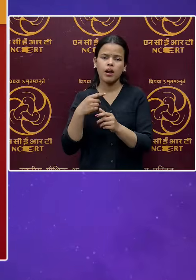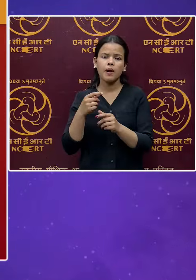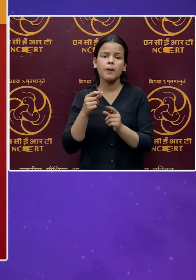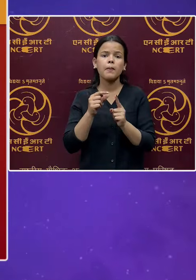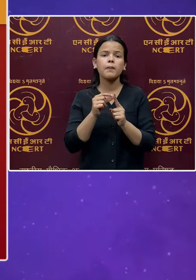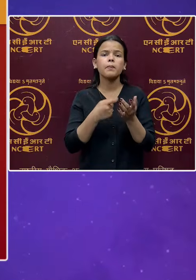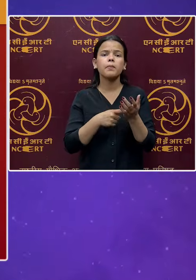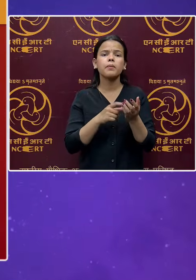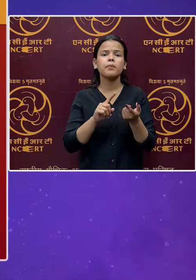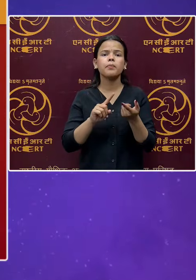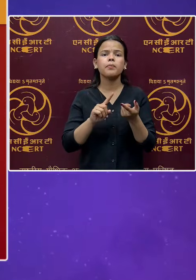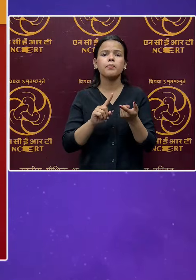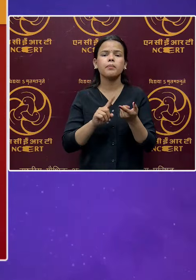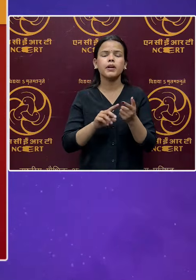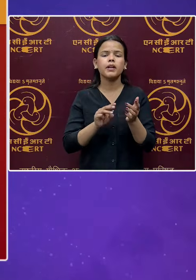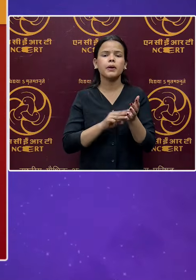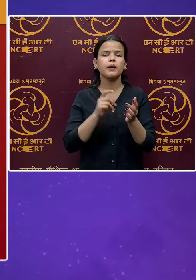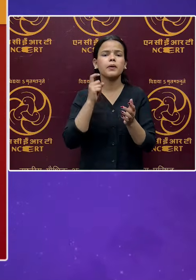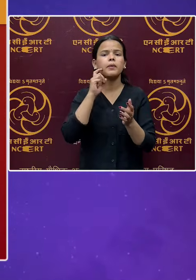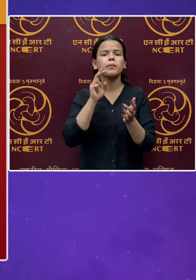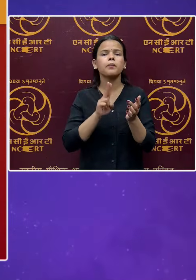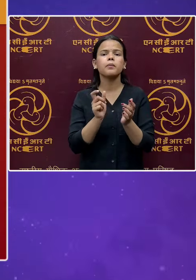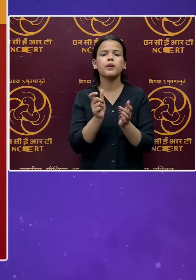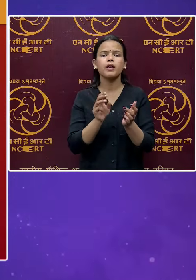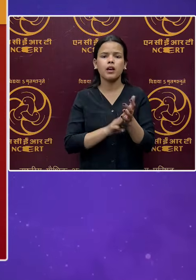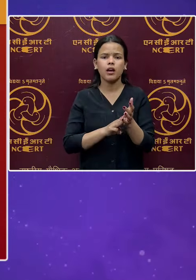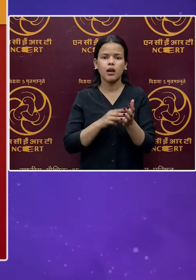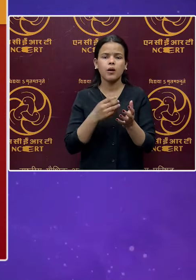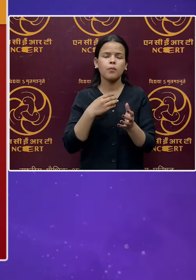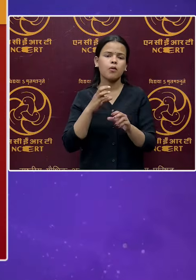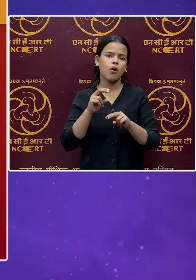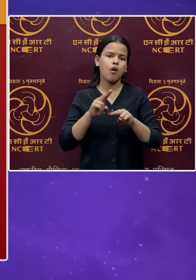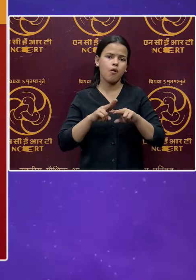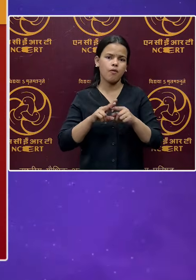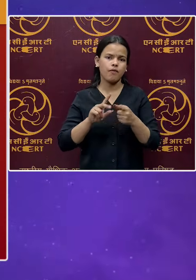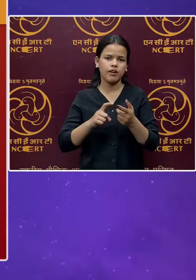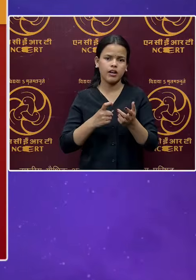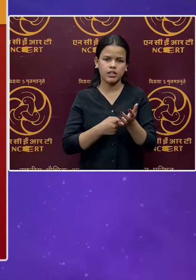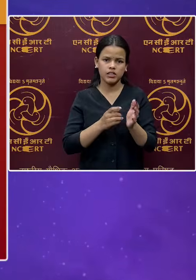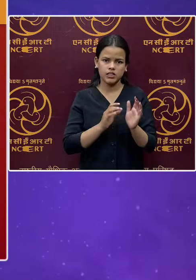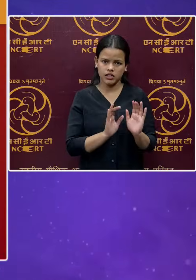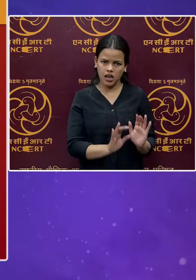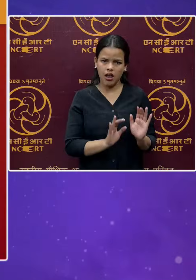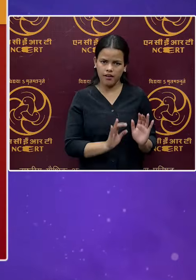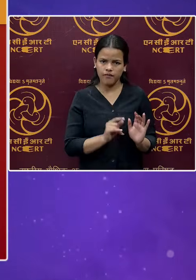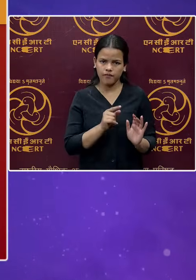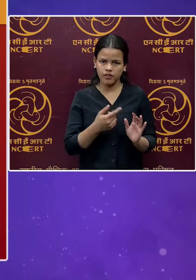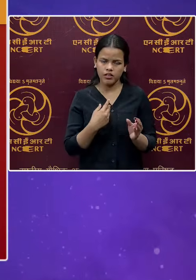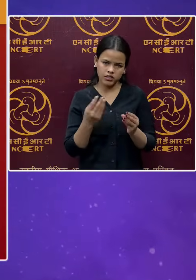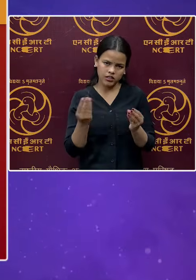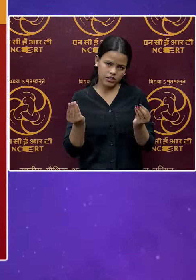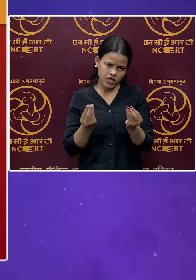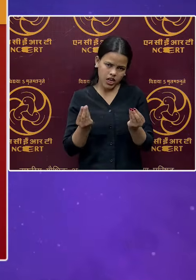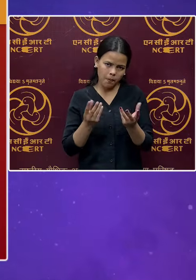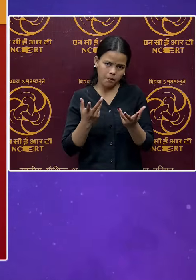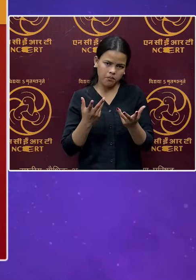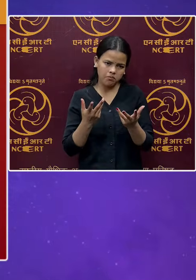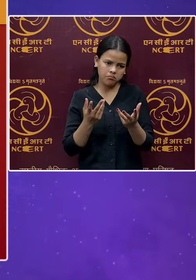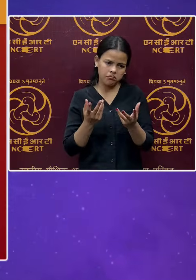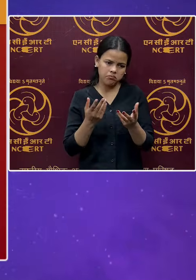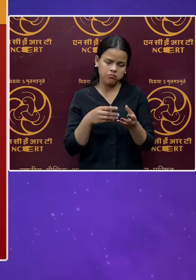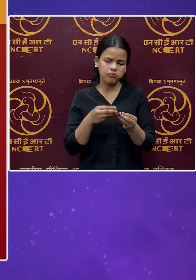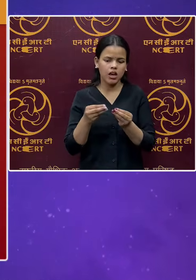discussed. So they offer some of the features on free. However, later on they ask